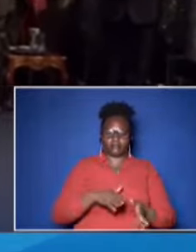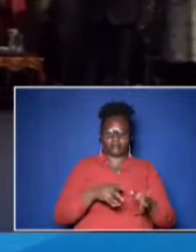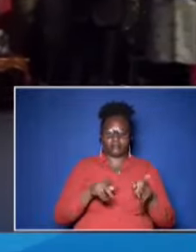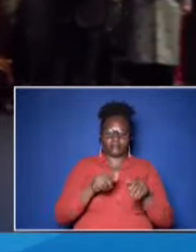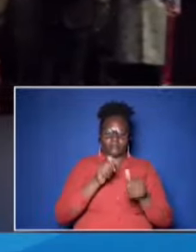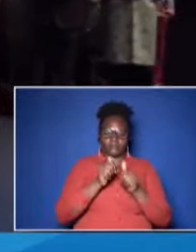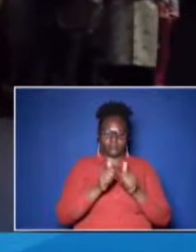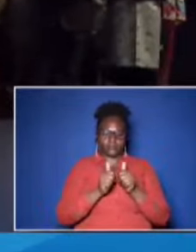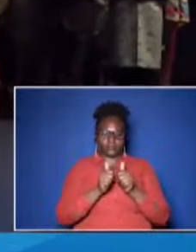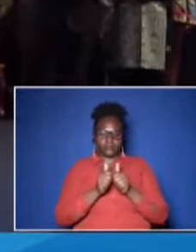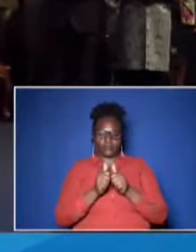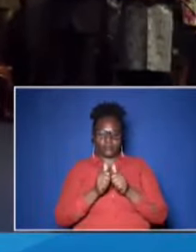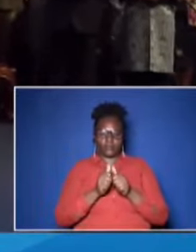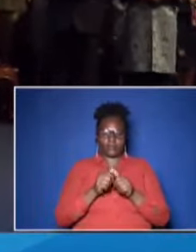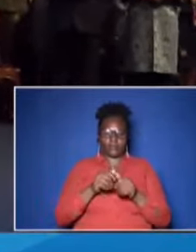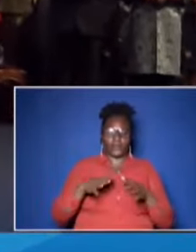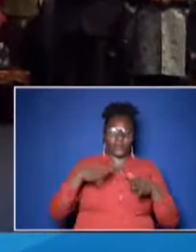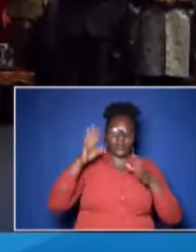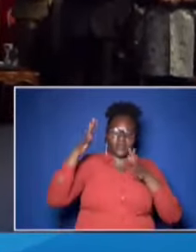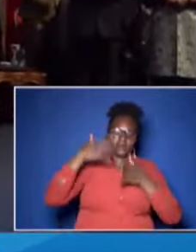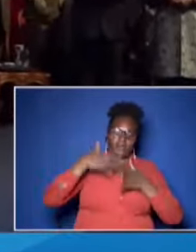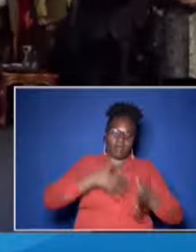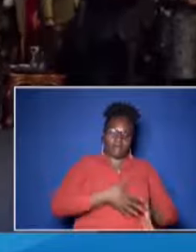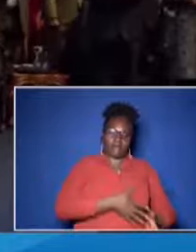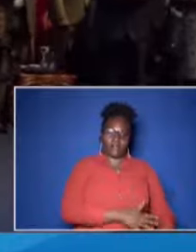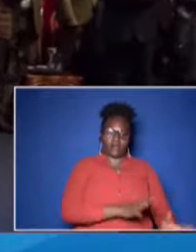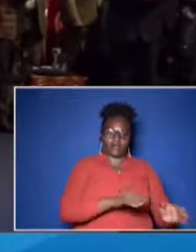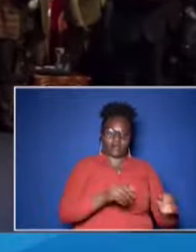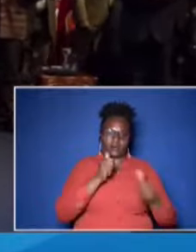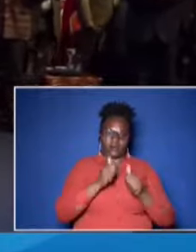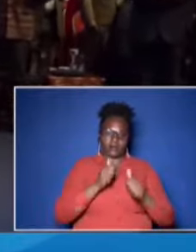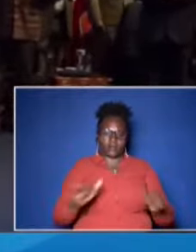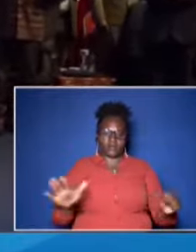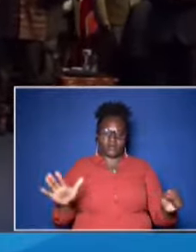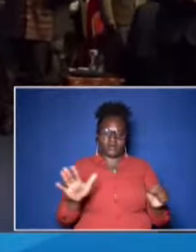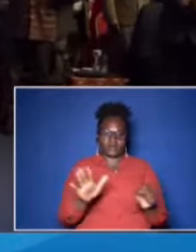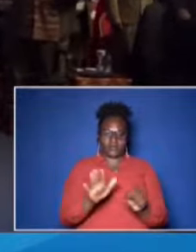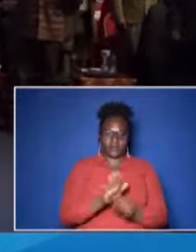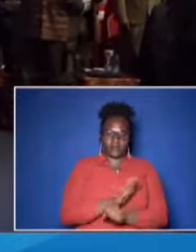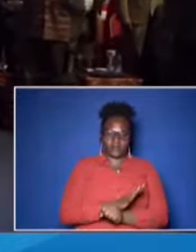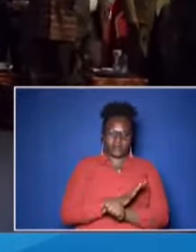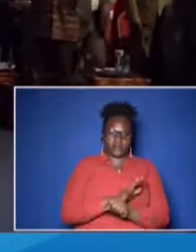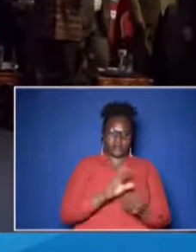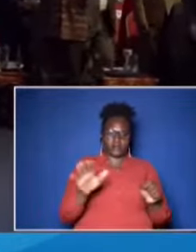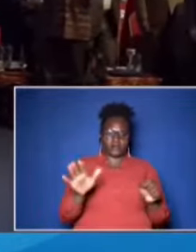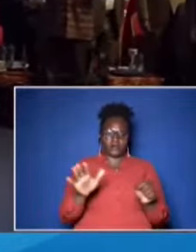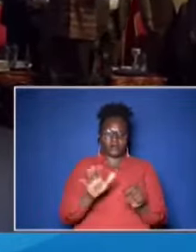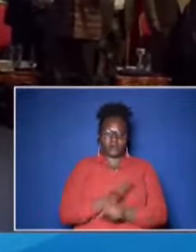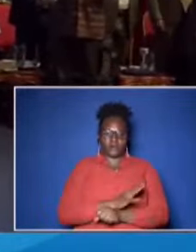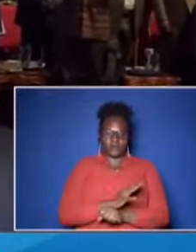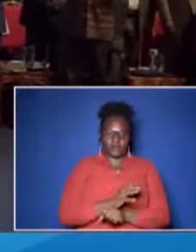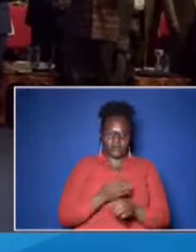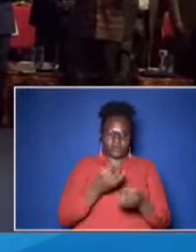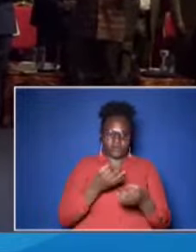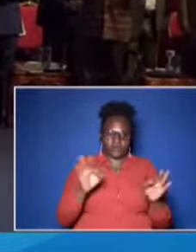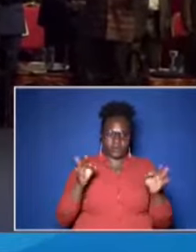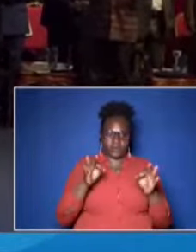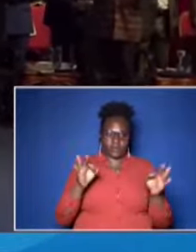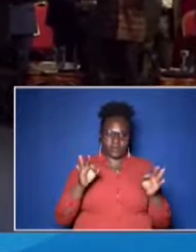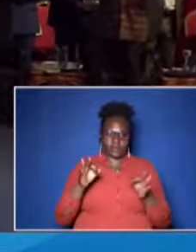on there is a fountain that free freeze free the souls